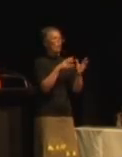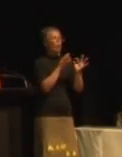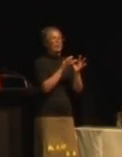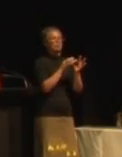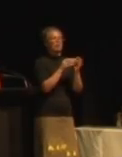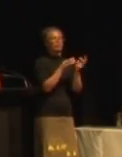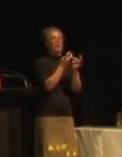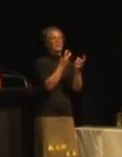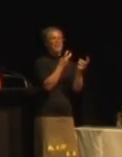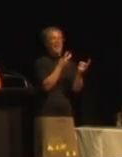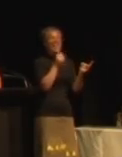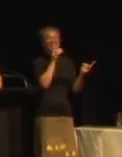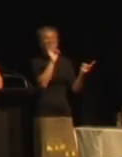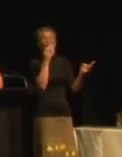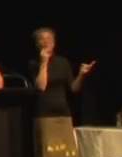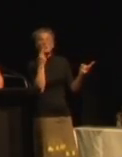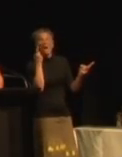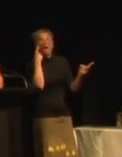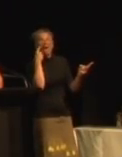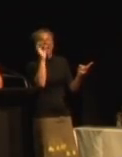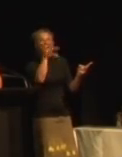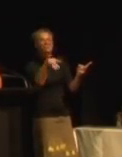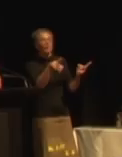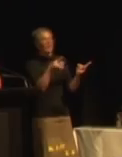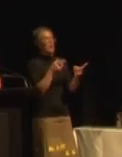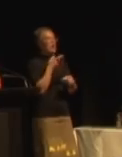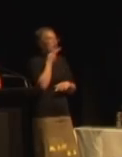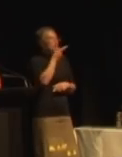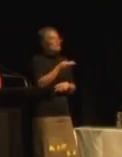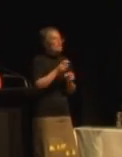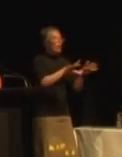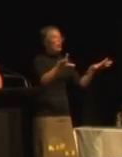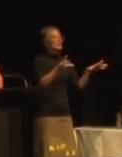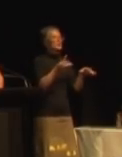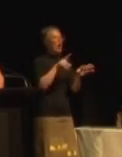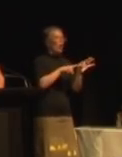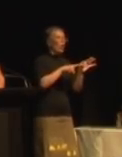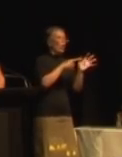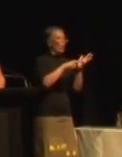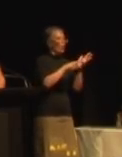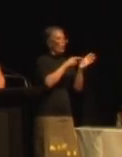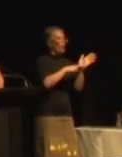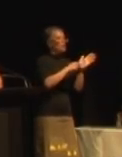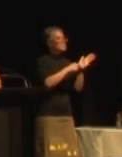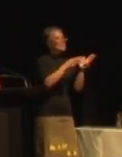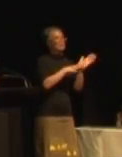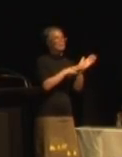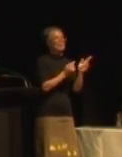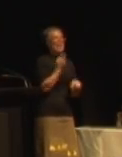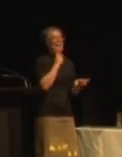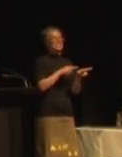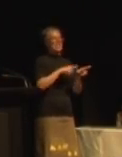Firefox, I suggest you give it a try, because we relaunched Firefox Quantum last fall. It's fast, and we don't do bad things with your data.